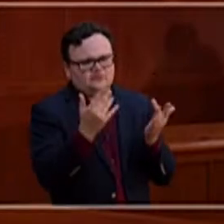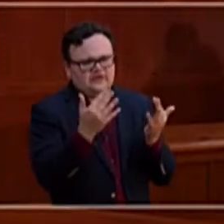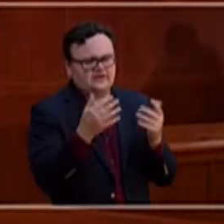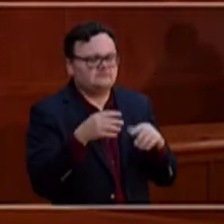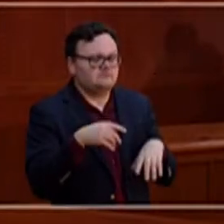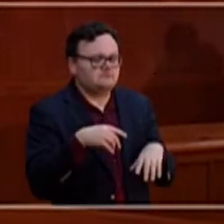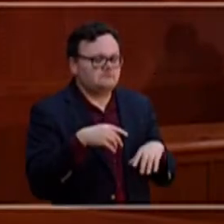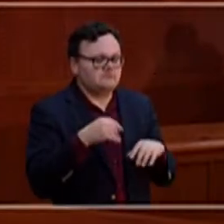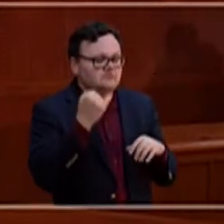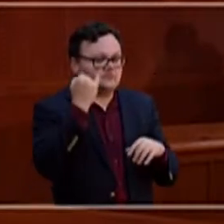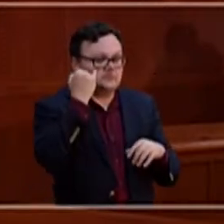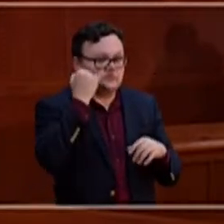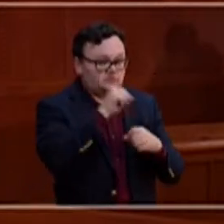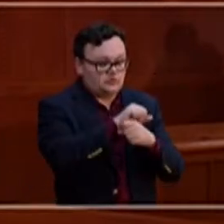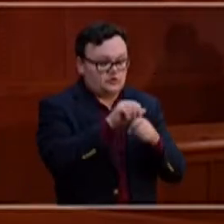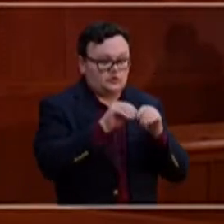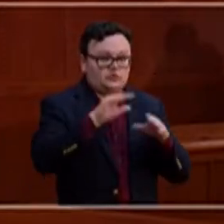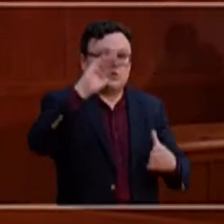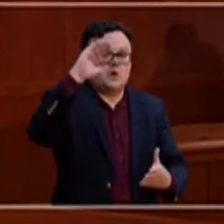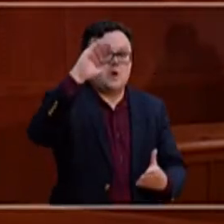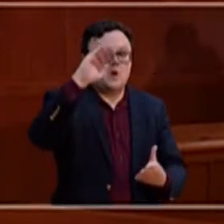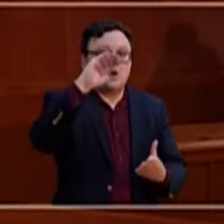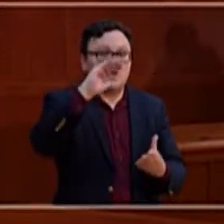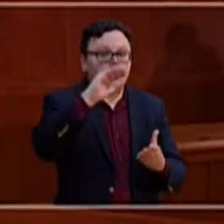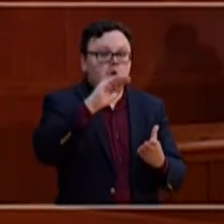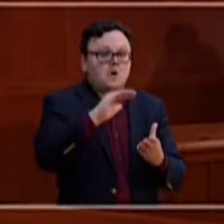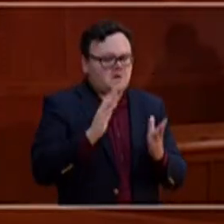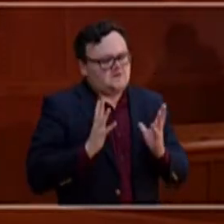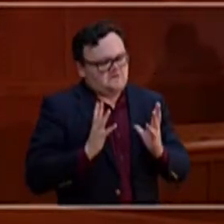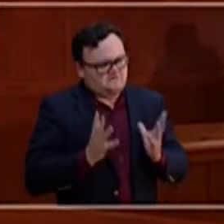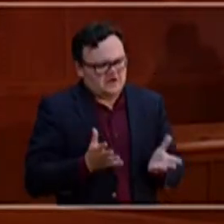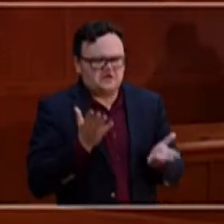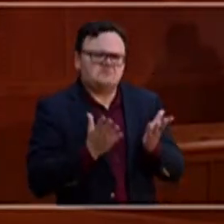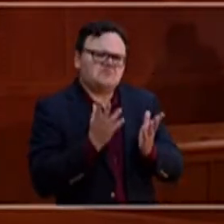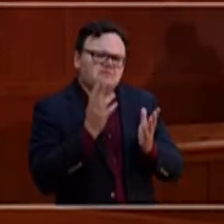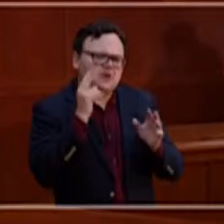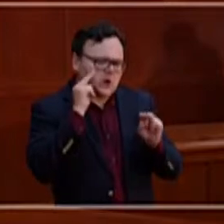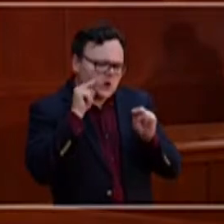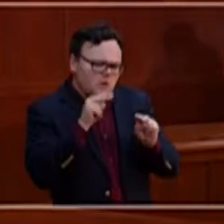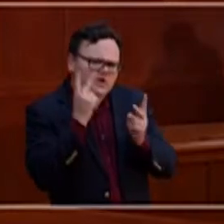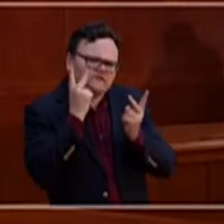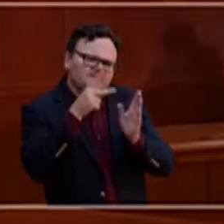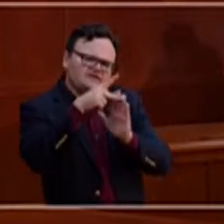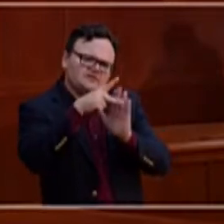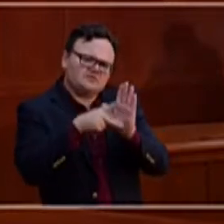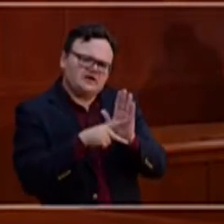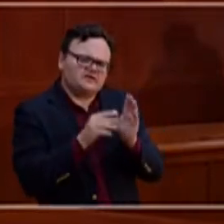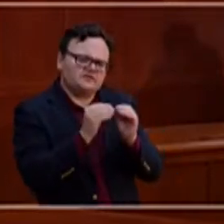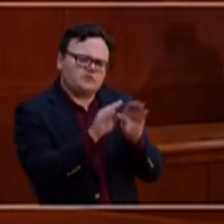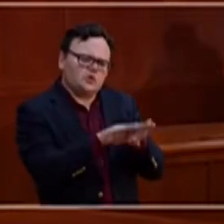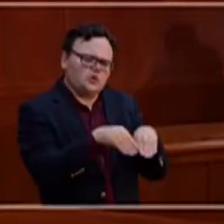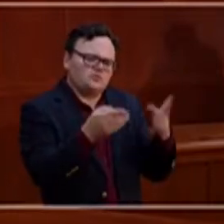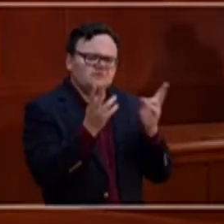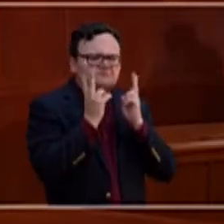prevalence, we can look at some of these other policies, such as the limit on visitation, and we'll see how we're doing with the testing. Now, the